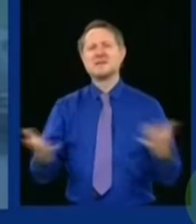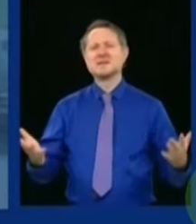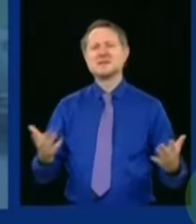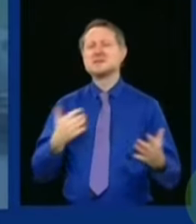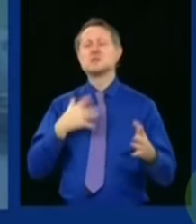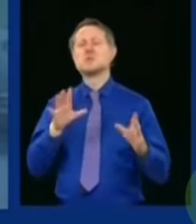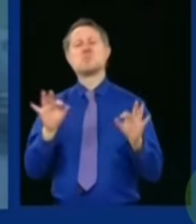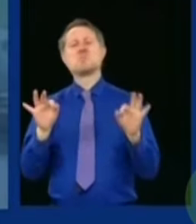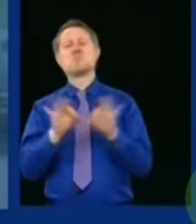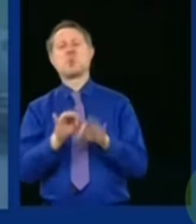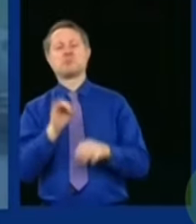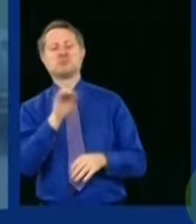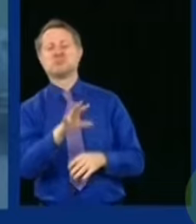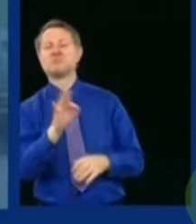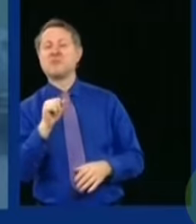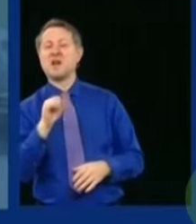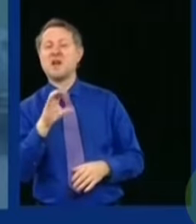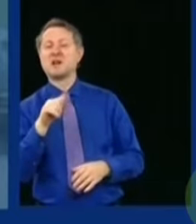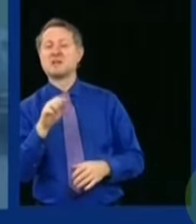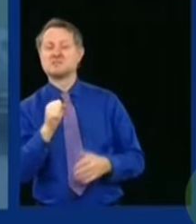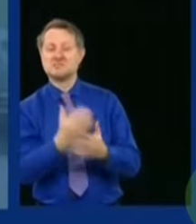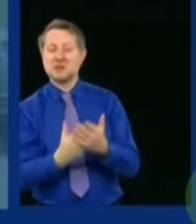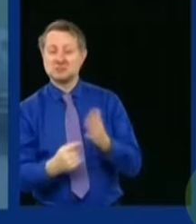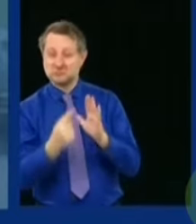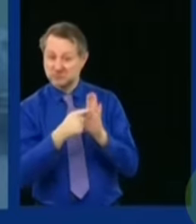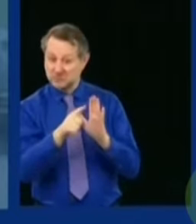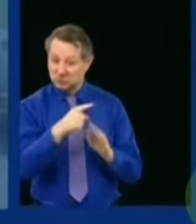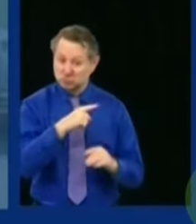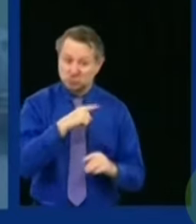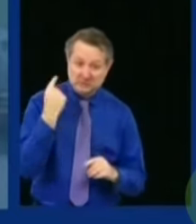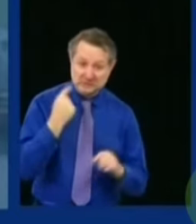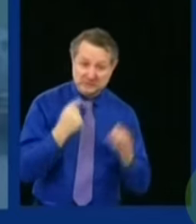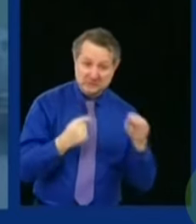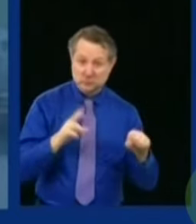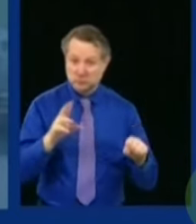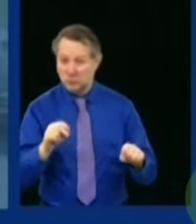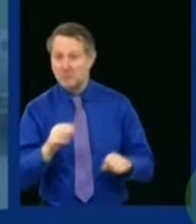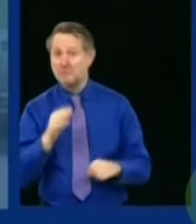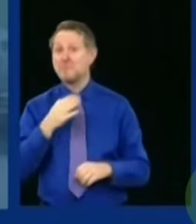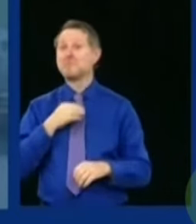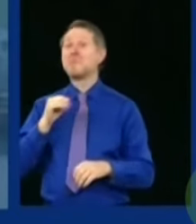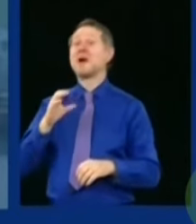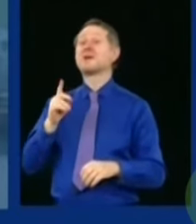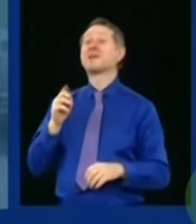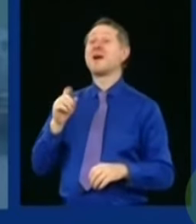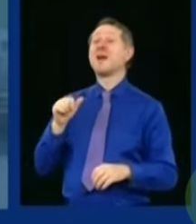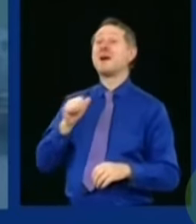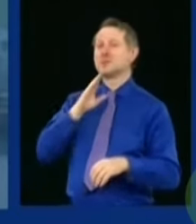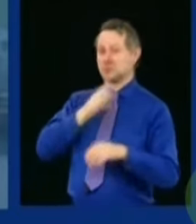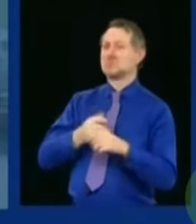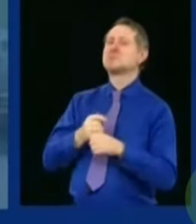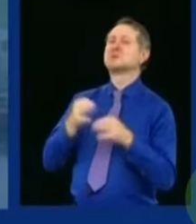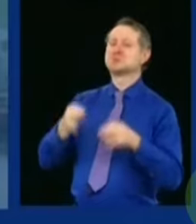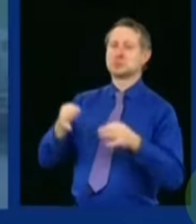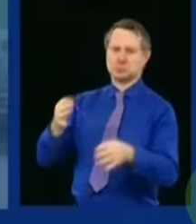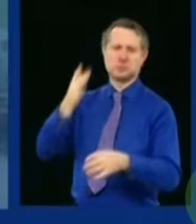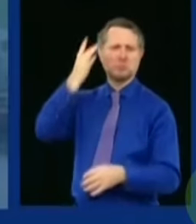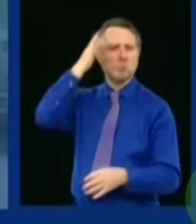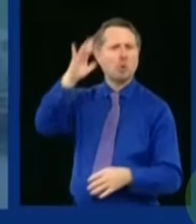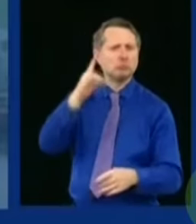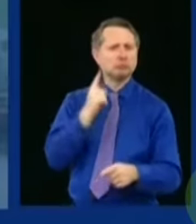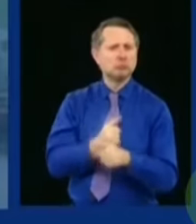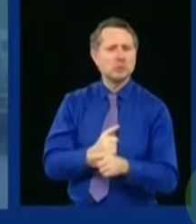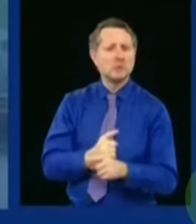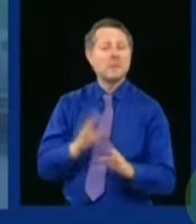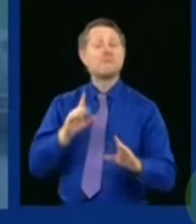to do it? And Michaela's made all the right decisions. But every parent,